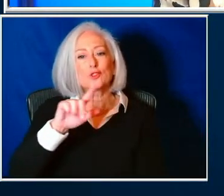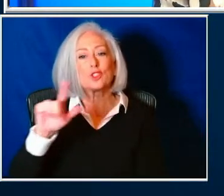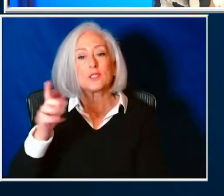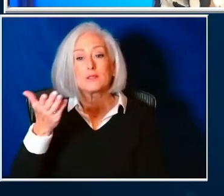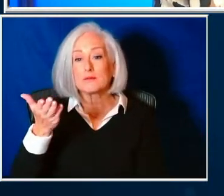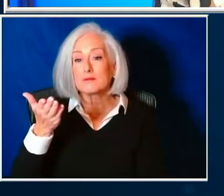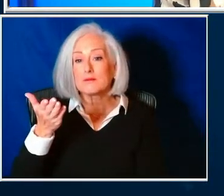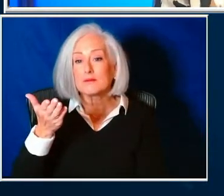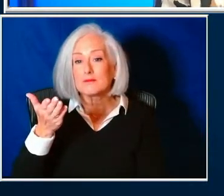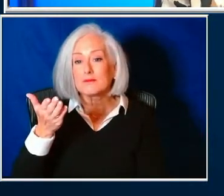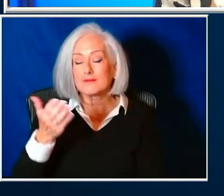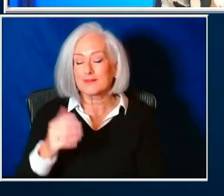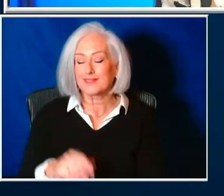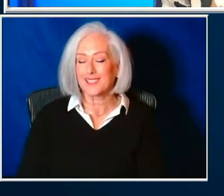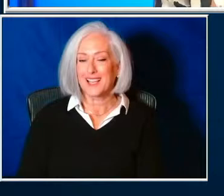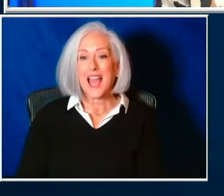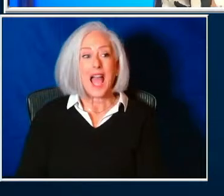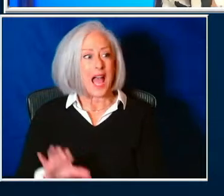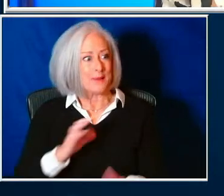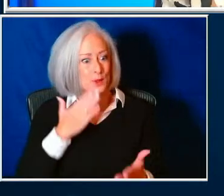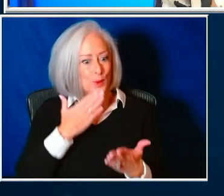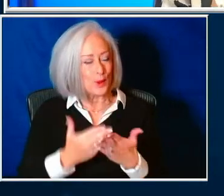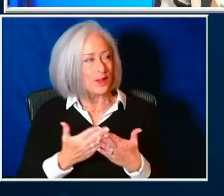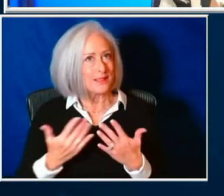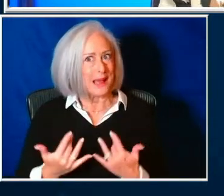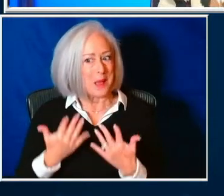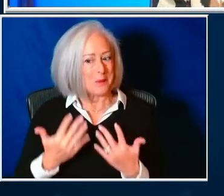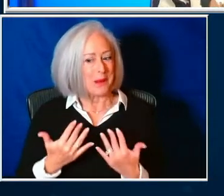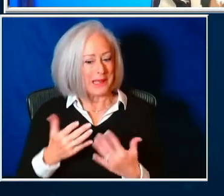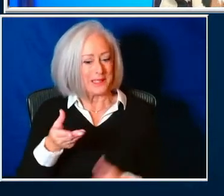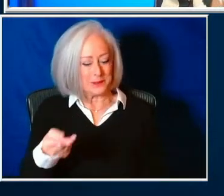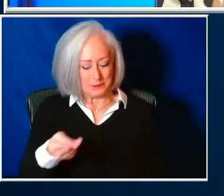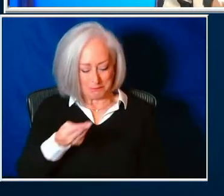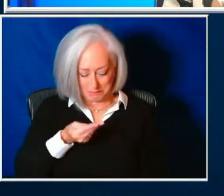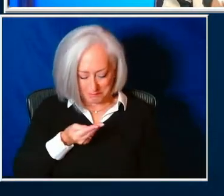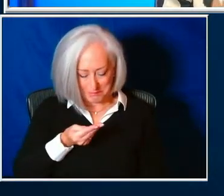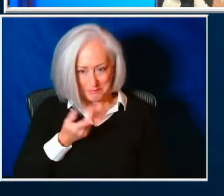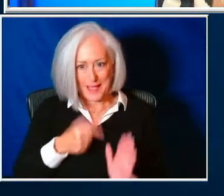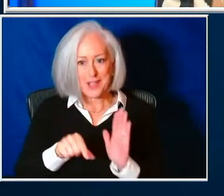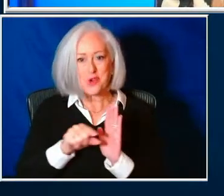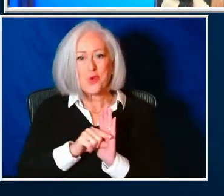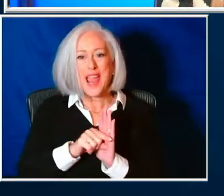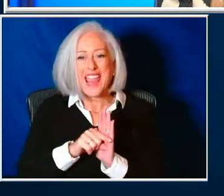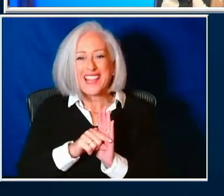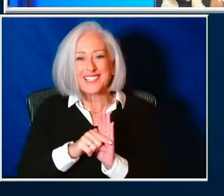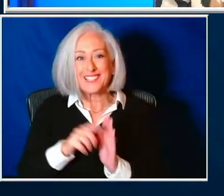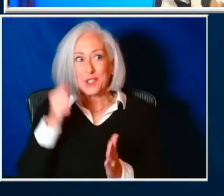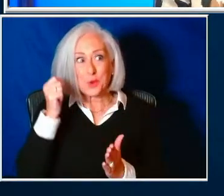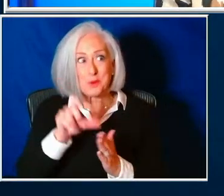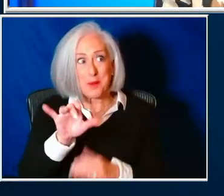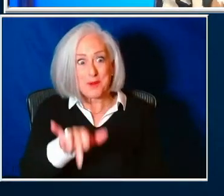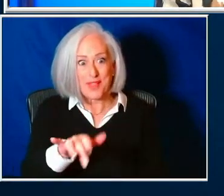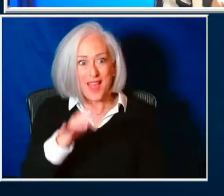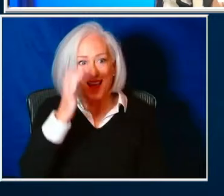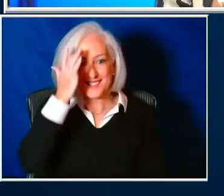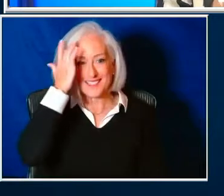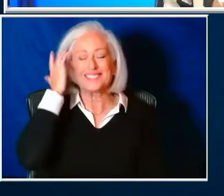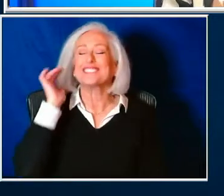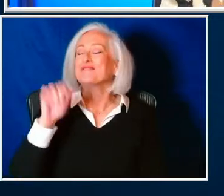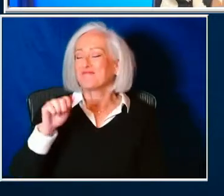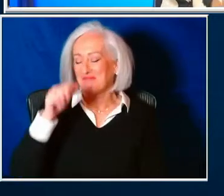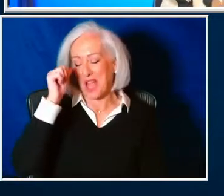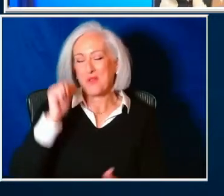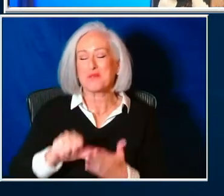I'm doing good. I'm waiting to get my graded paper. You know Yes. that. You remember that. I do, from a long time